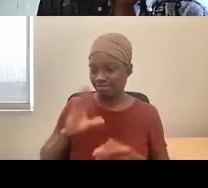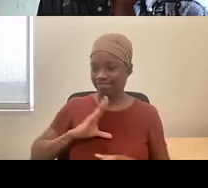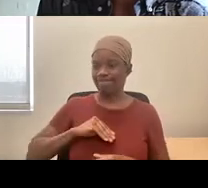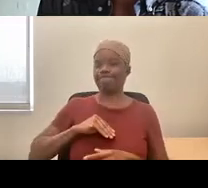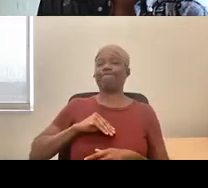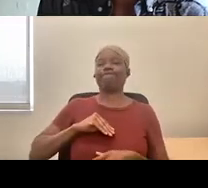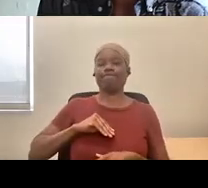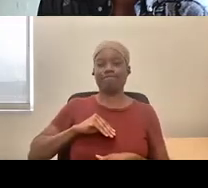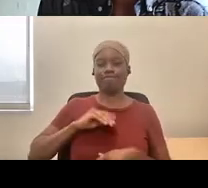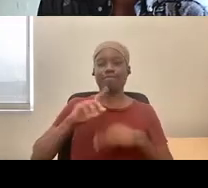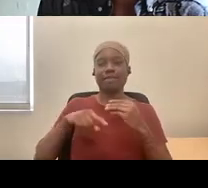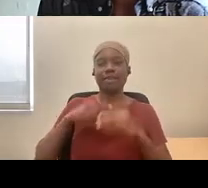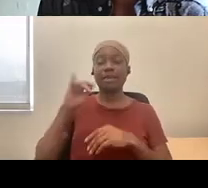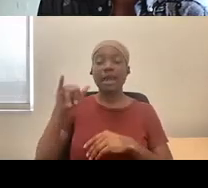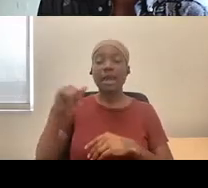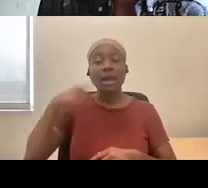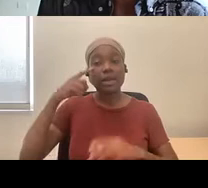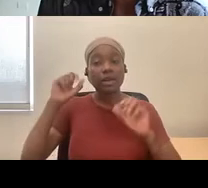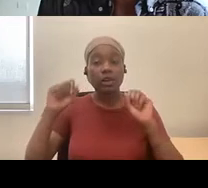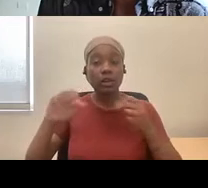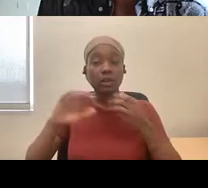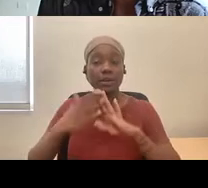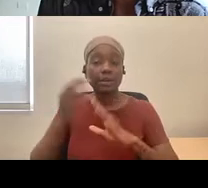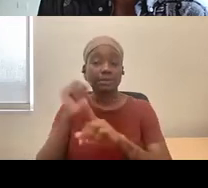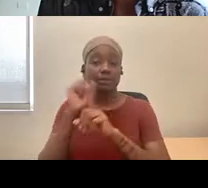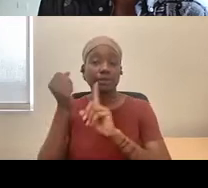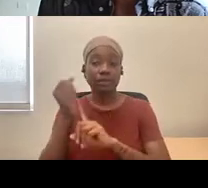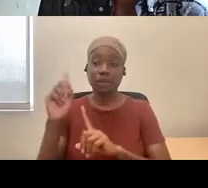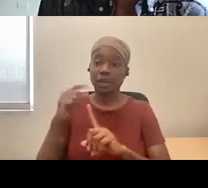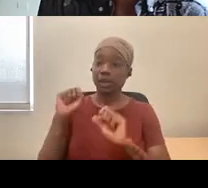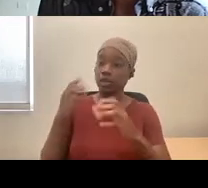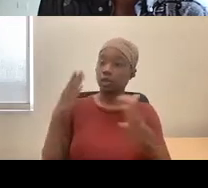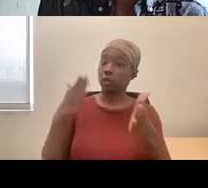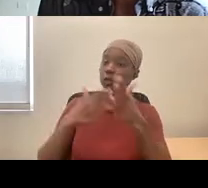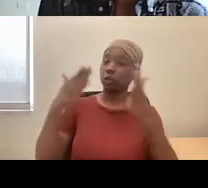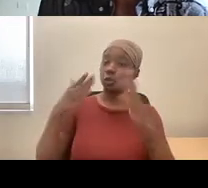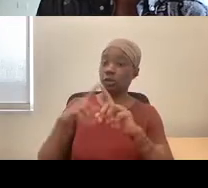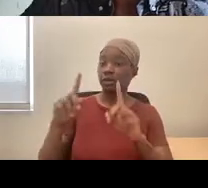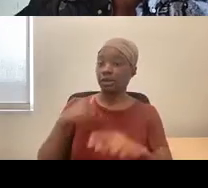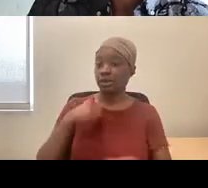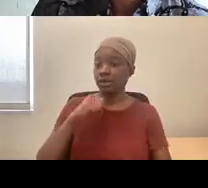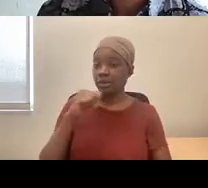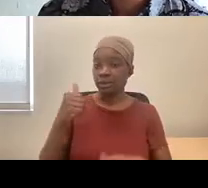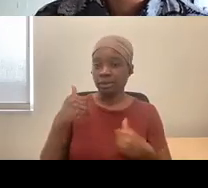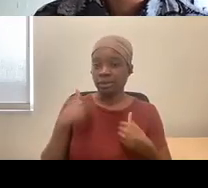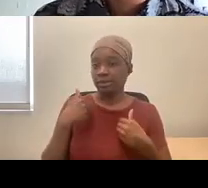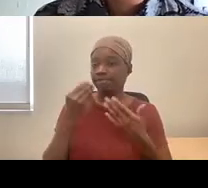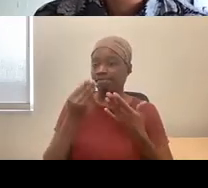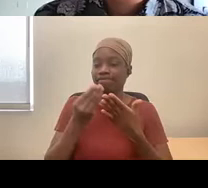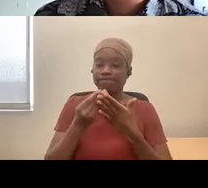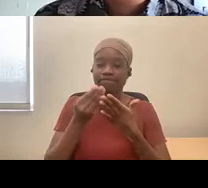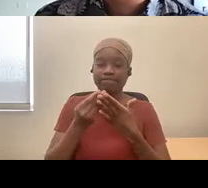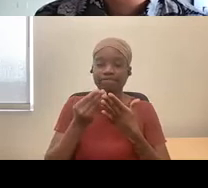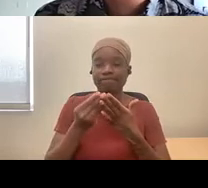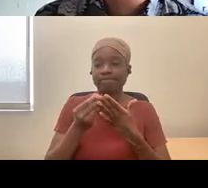I think it could be a situation where I could sue, but I don't have the money